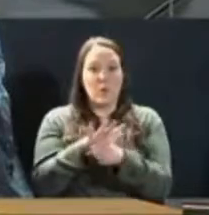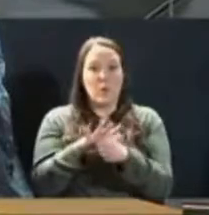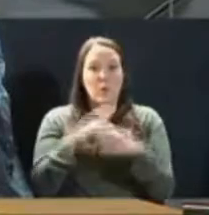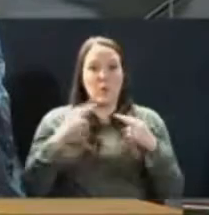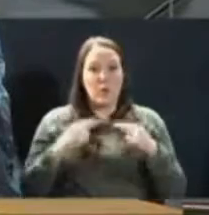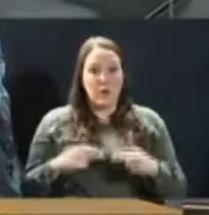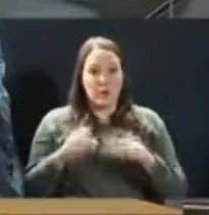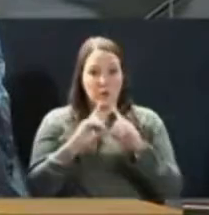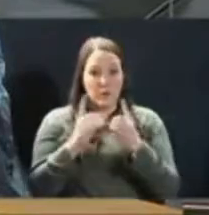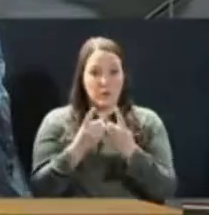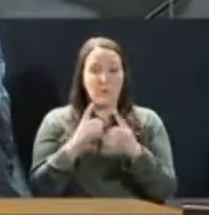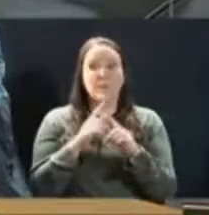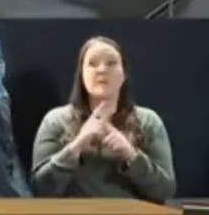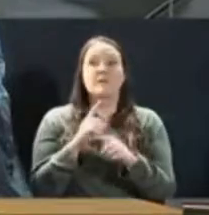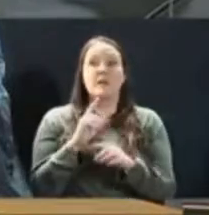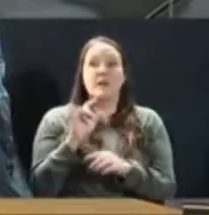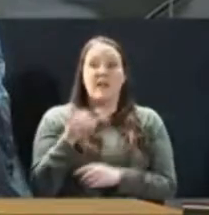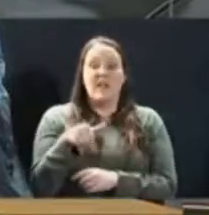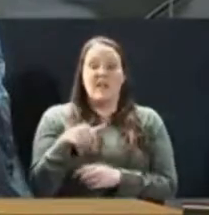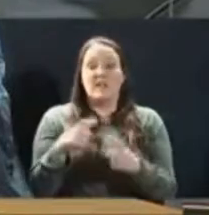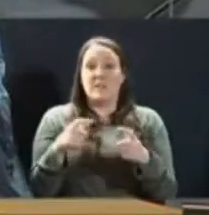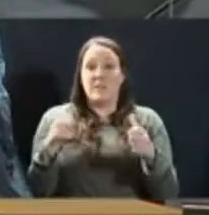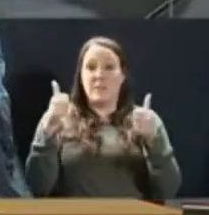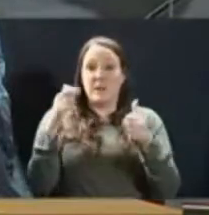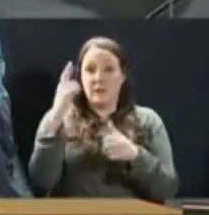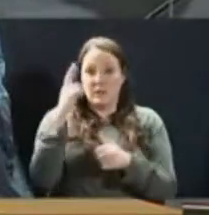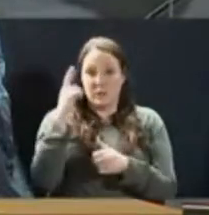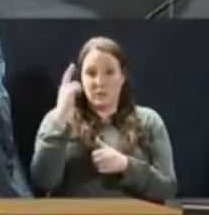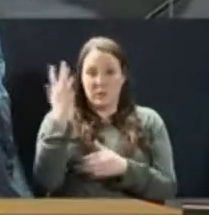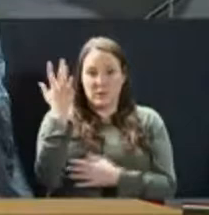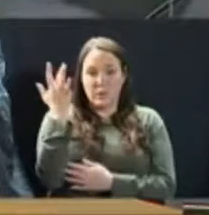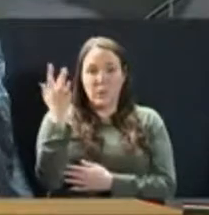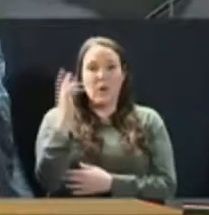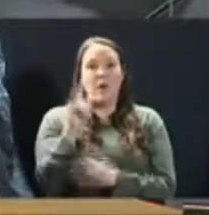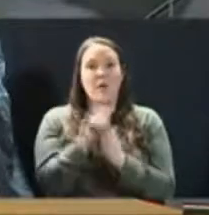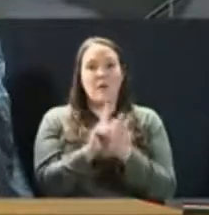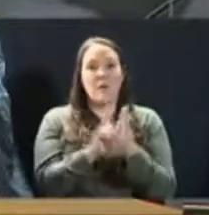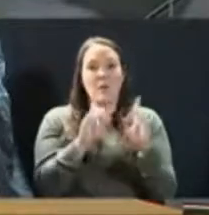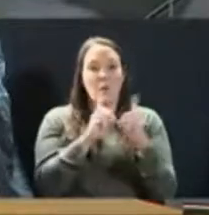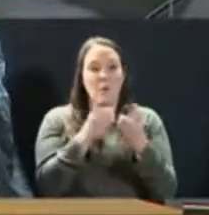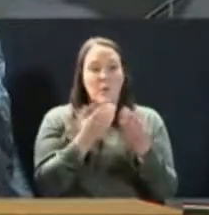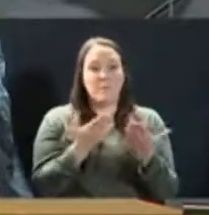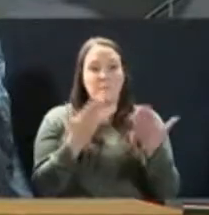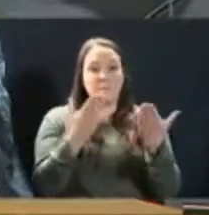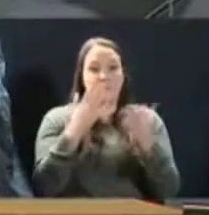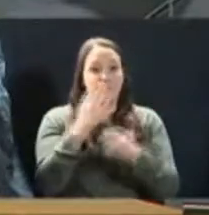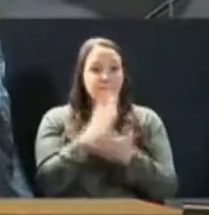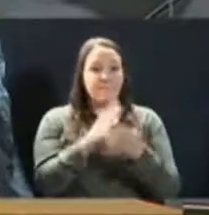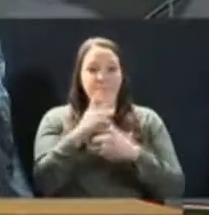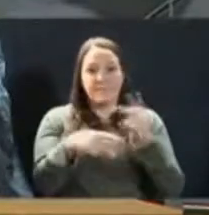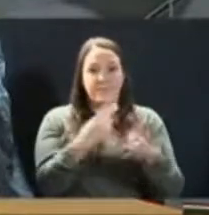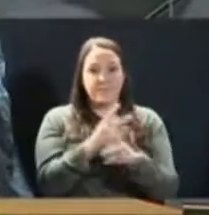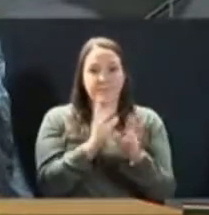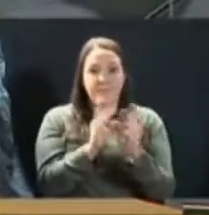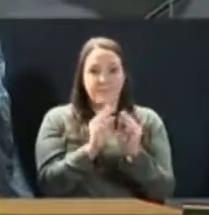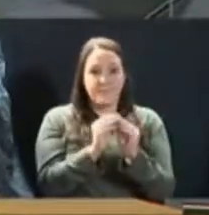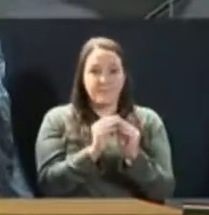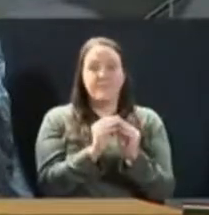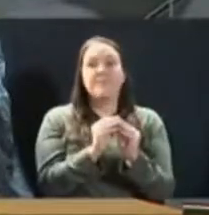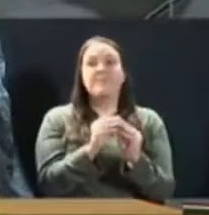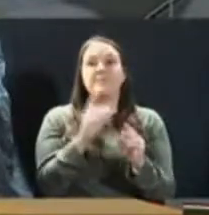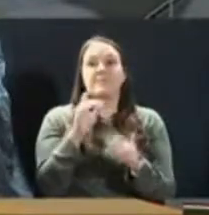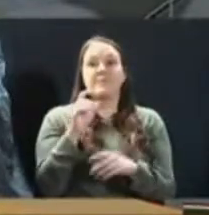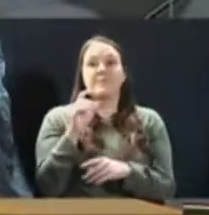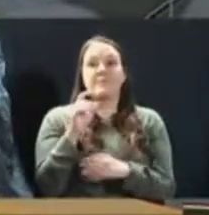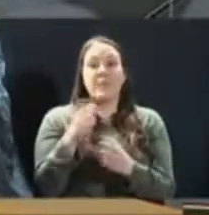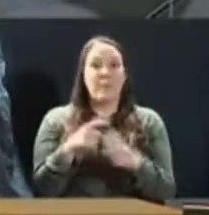then, and this is probably the biggest reason why the law department recommended some type of meeting of the board, is